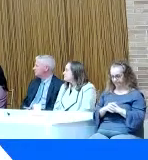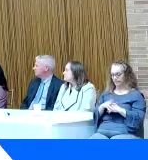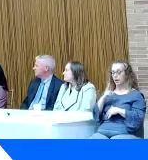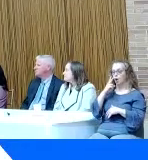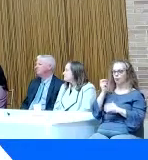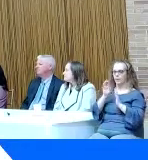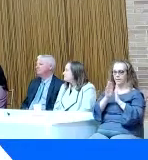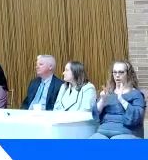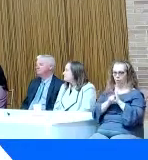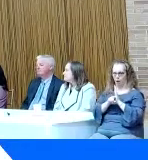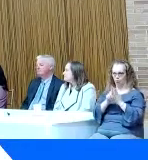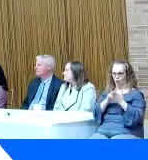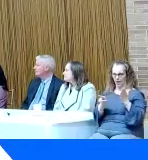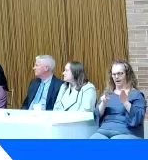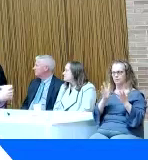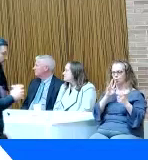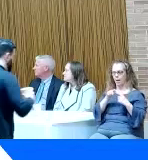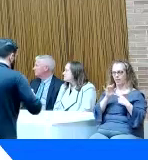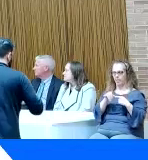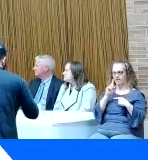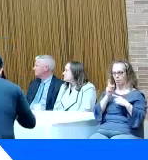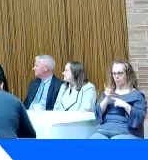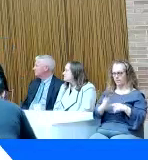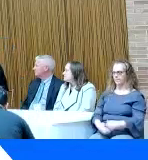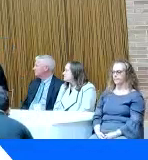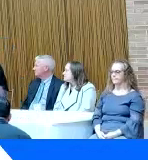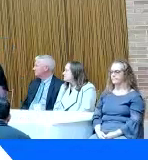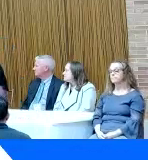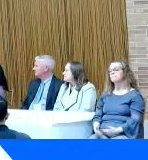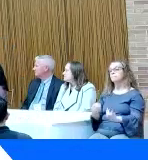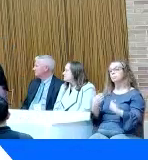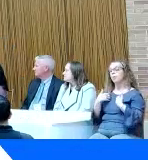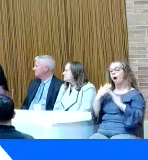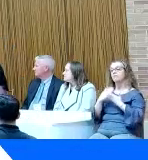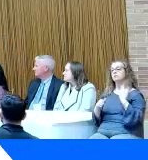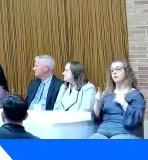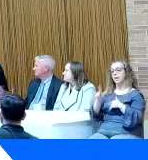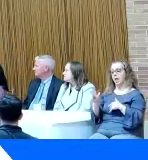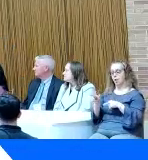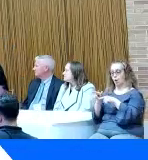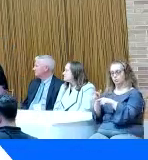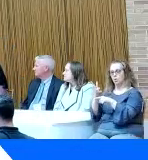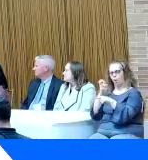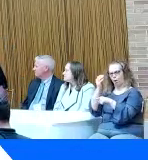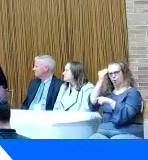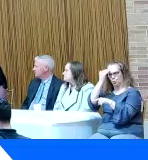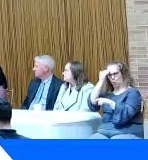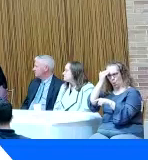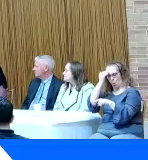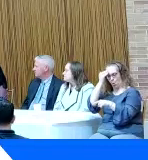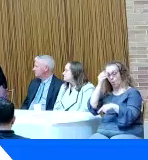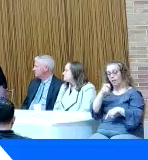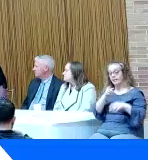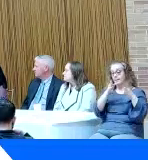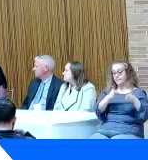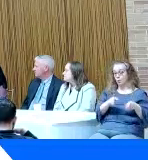let's talk about that we have landlords we who want to know if the person that they're going to rent